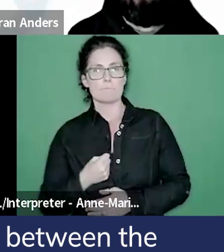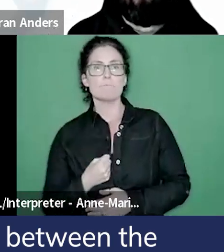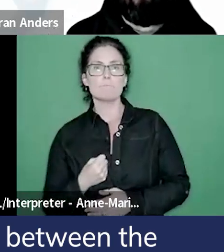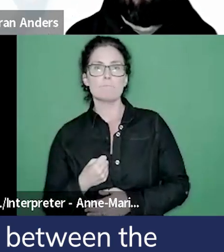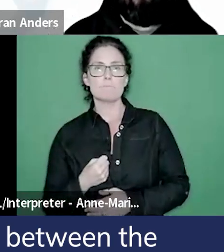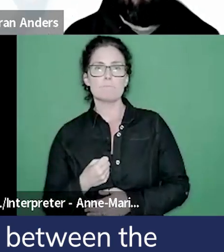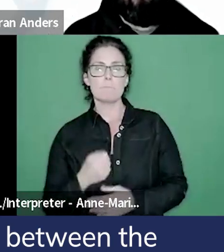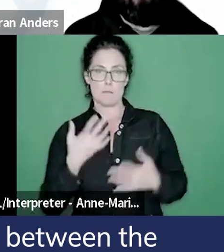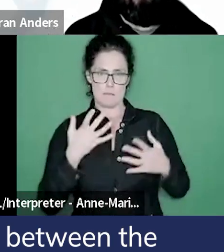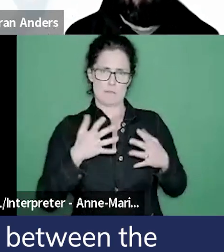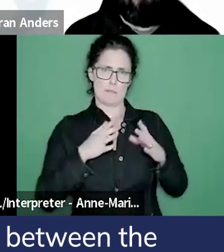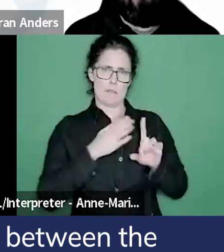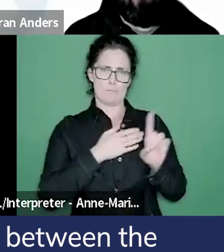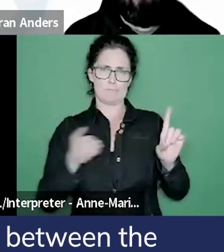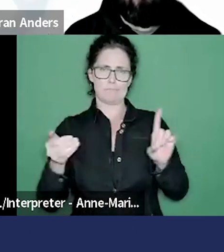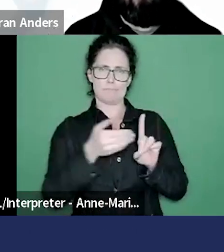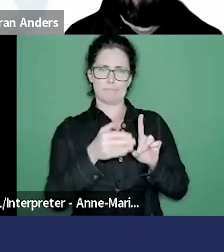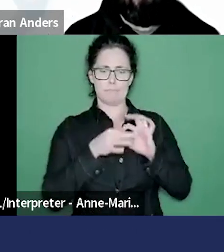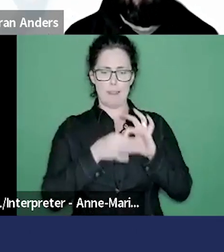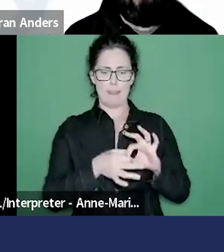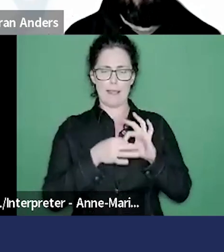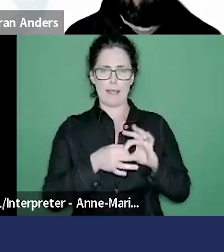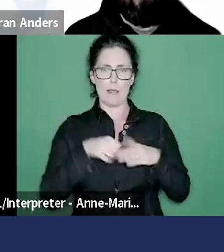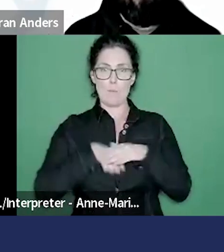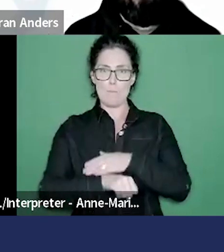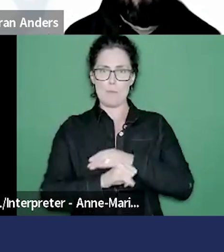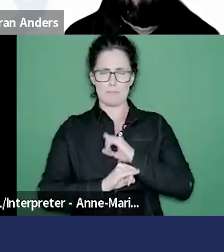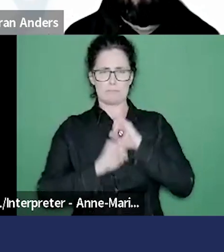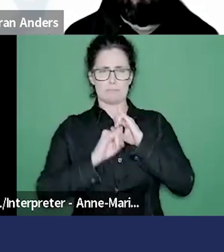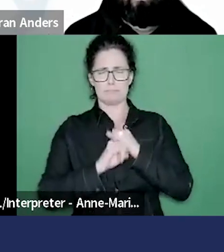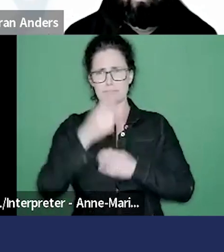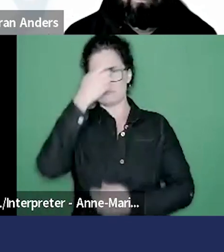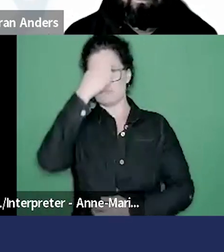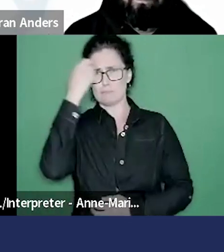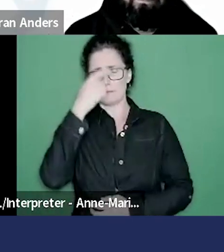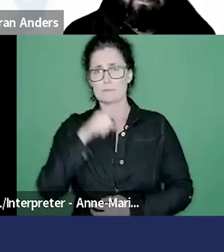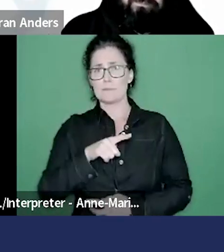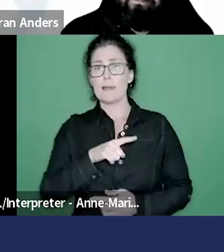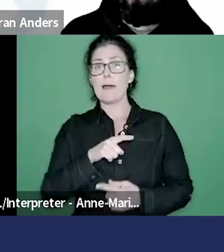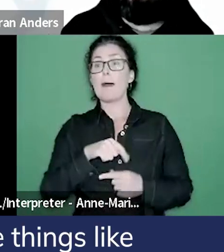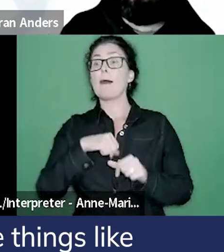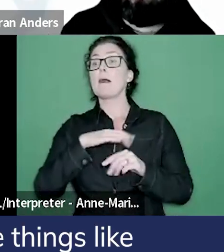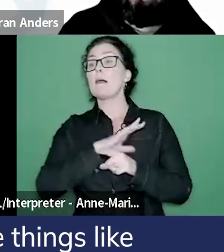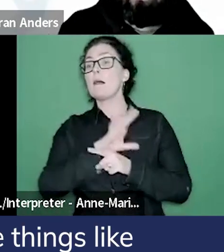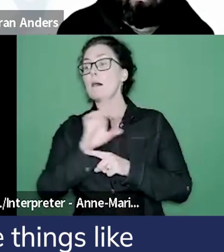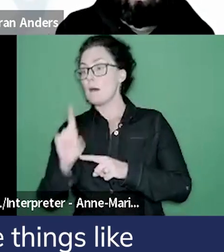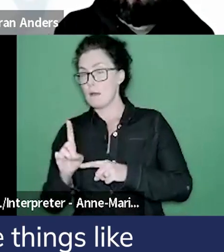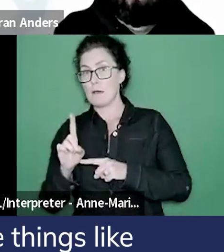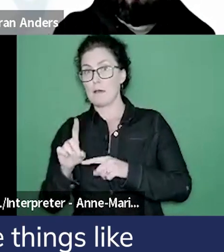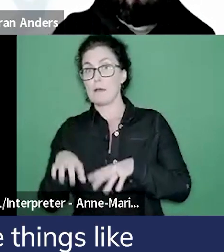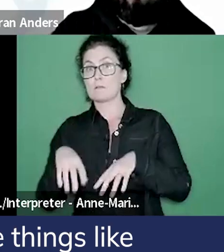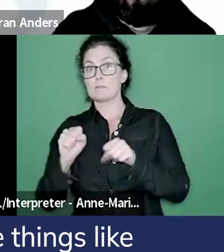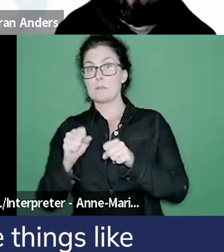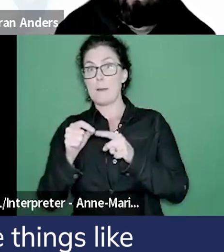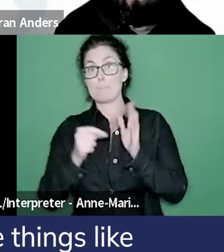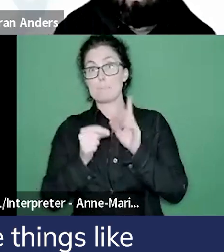between the birth being a traumatic experience and then that causing a trigger to PTSD symptoms. And then those PTSD